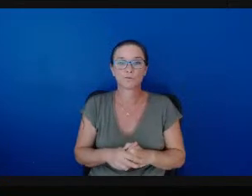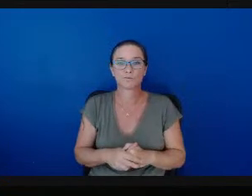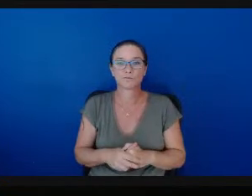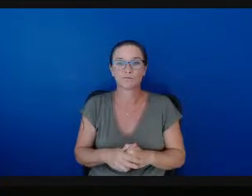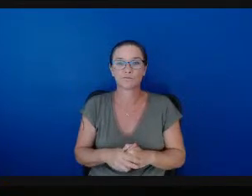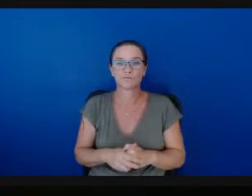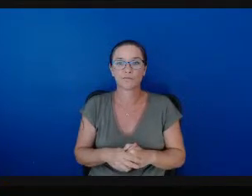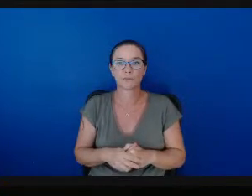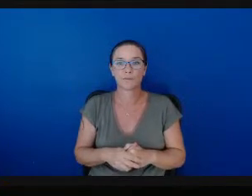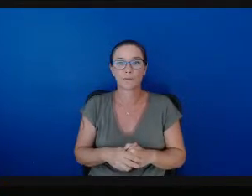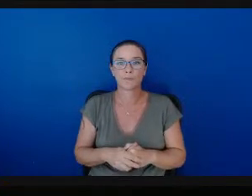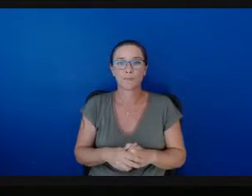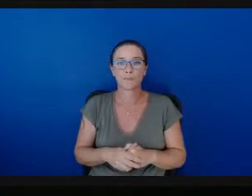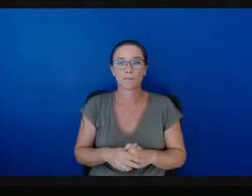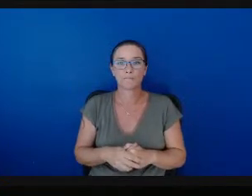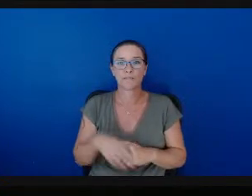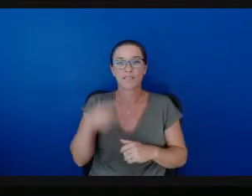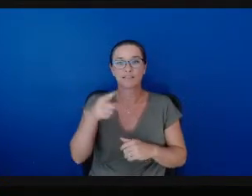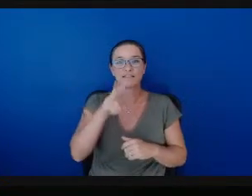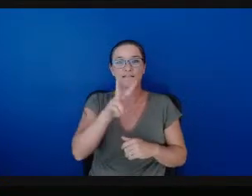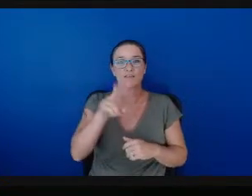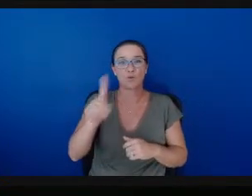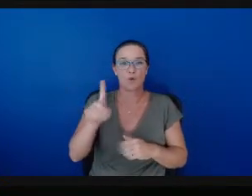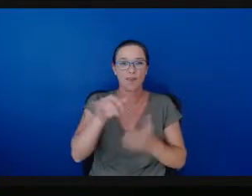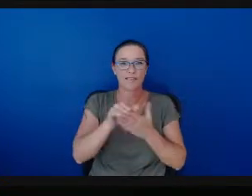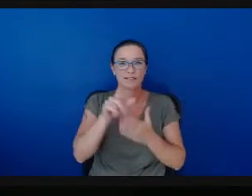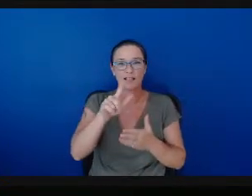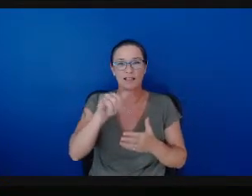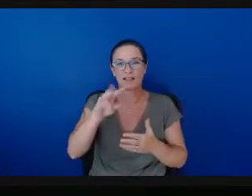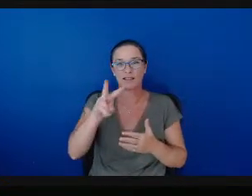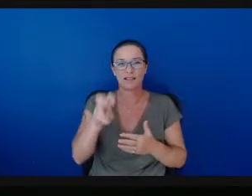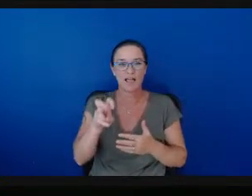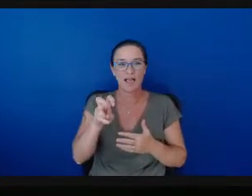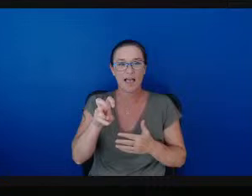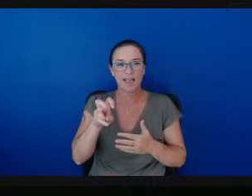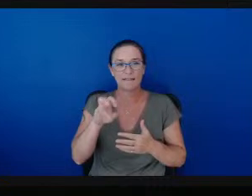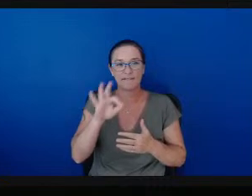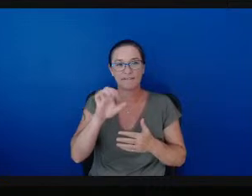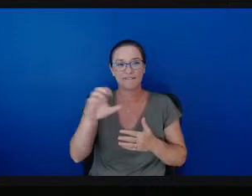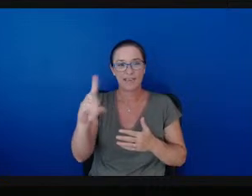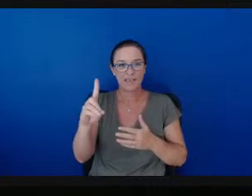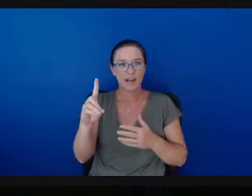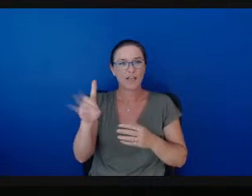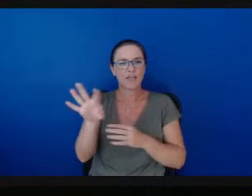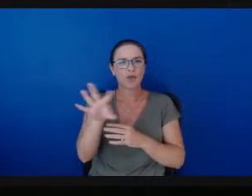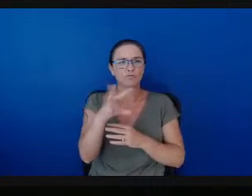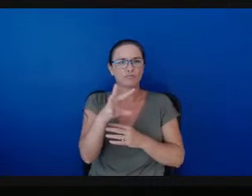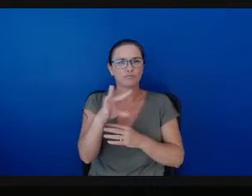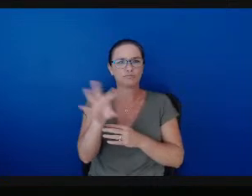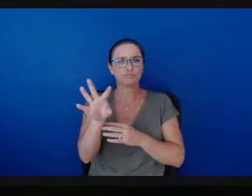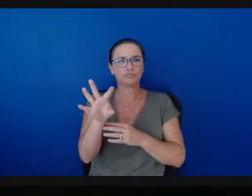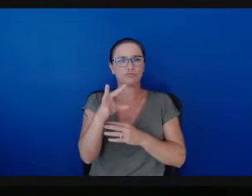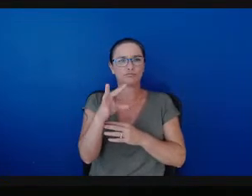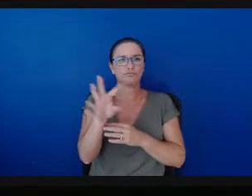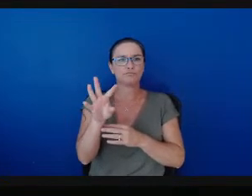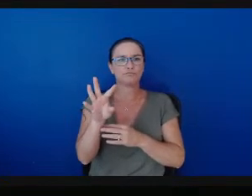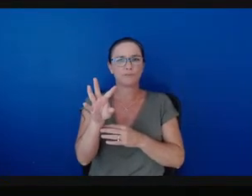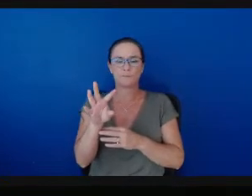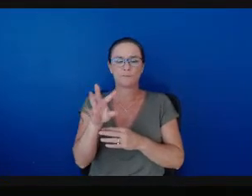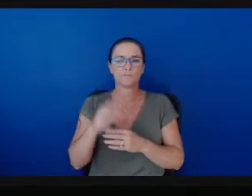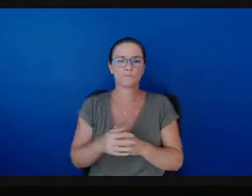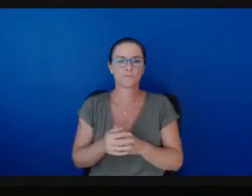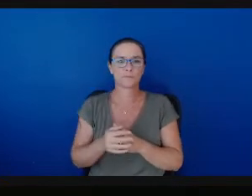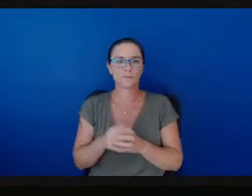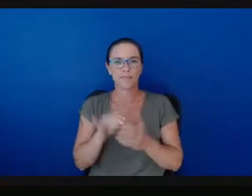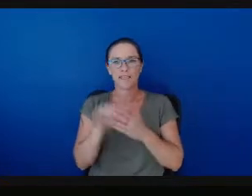We have the V1 camera, the live feed, which is being repositioned and reoriented. Sometimes it pans around, but here is that